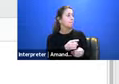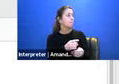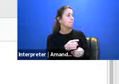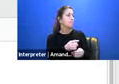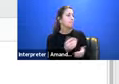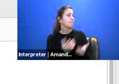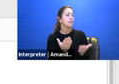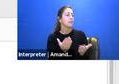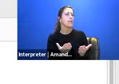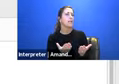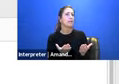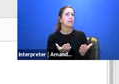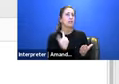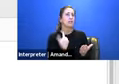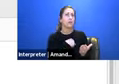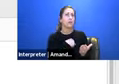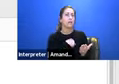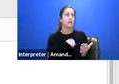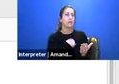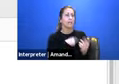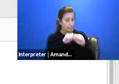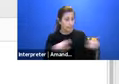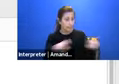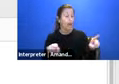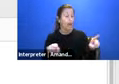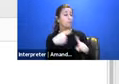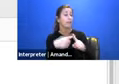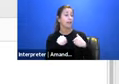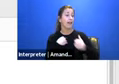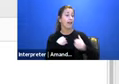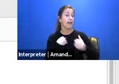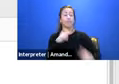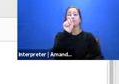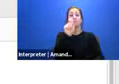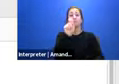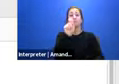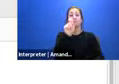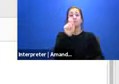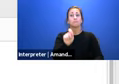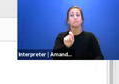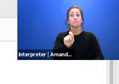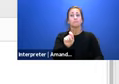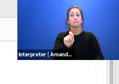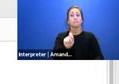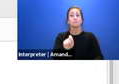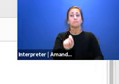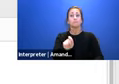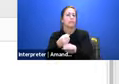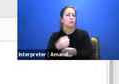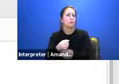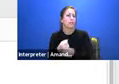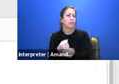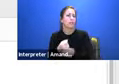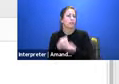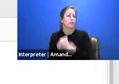put the key bullet points of things that likely interest the parents, right? So one of the things that I asked you guys is there a way to